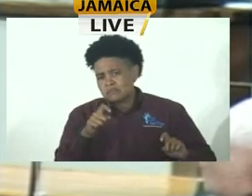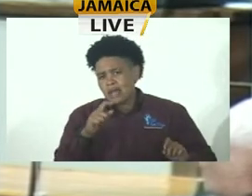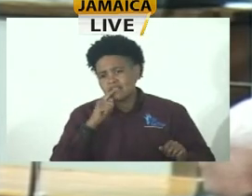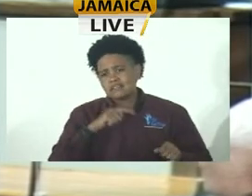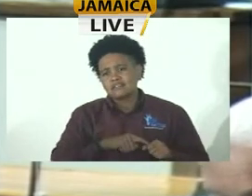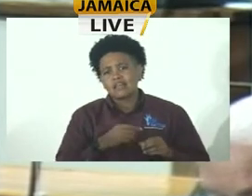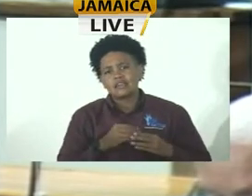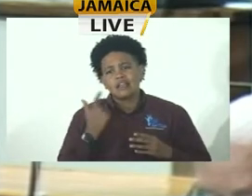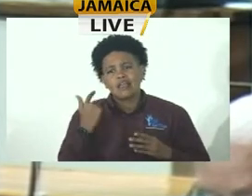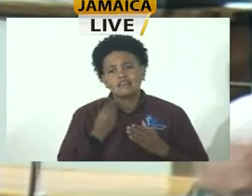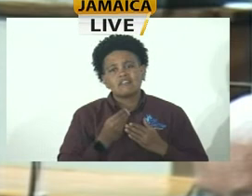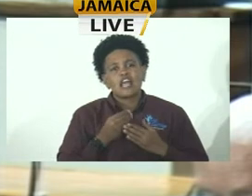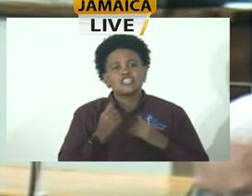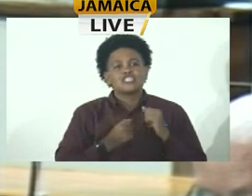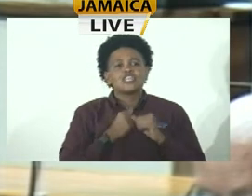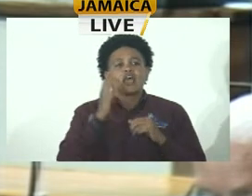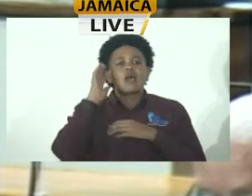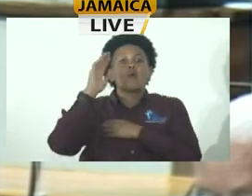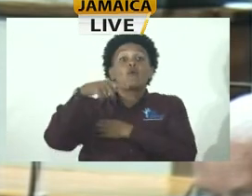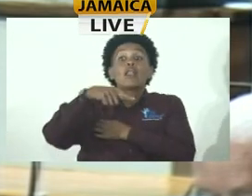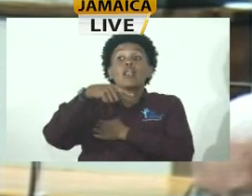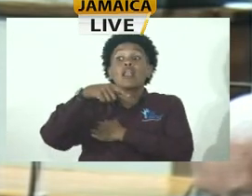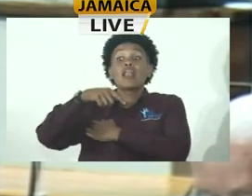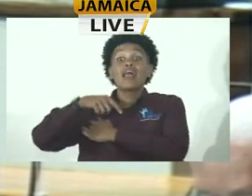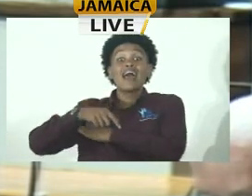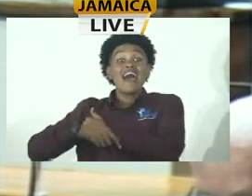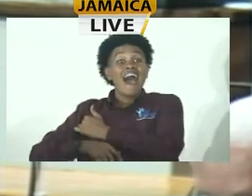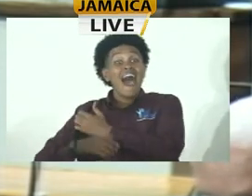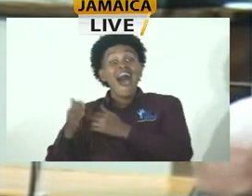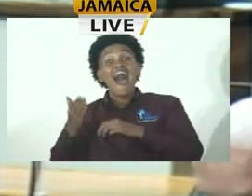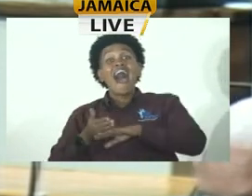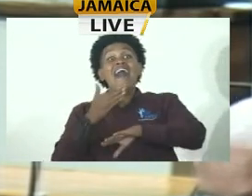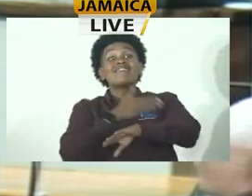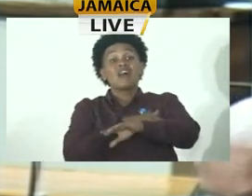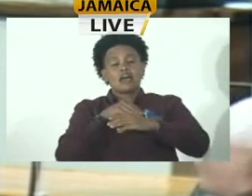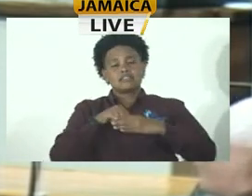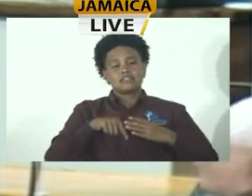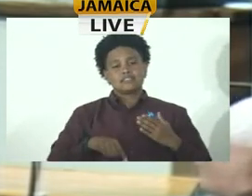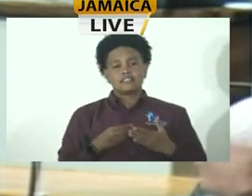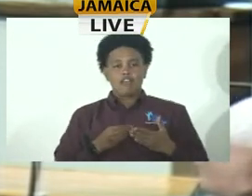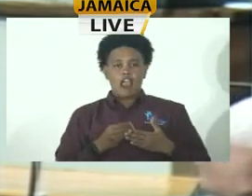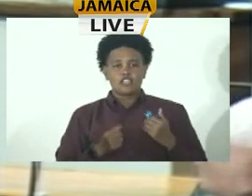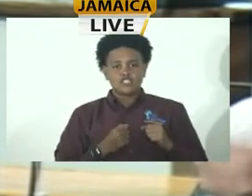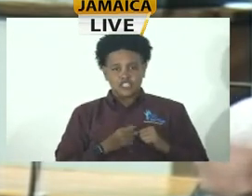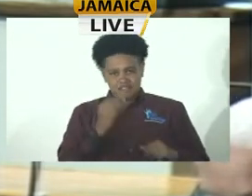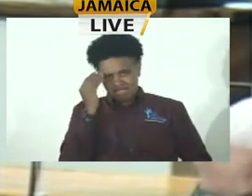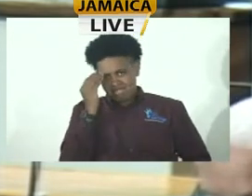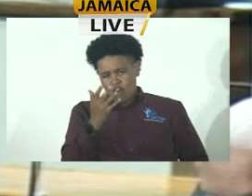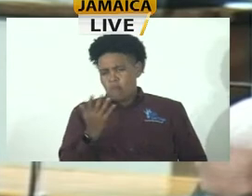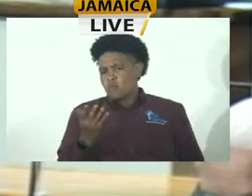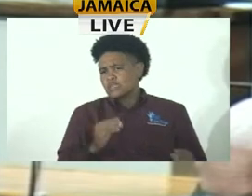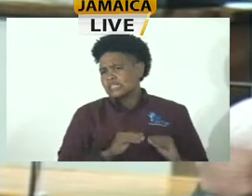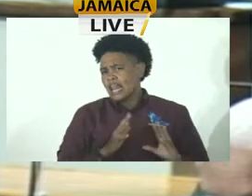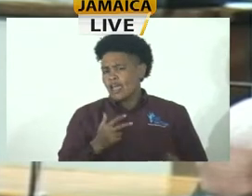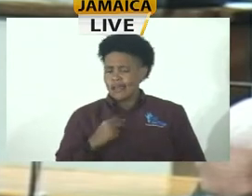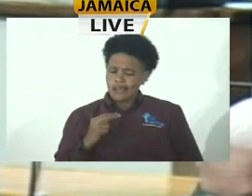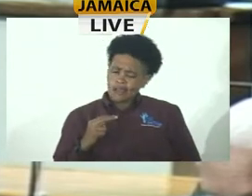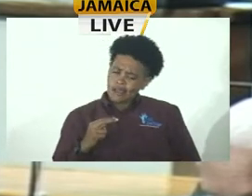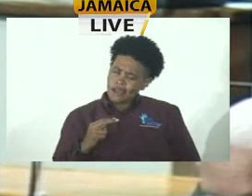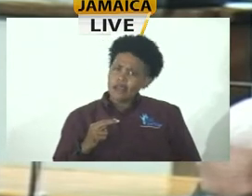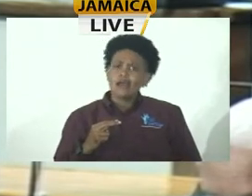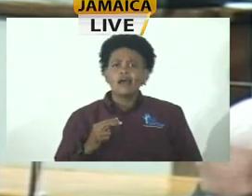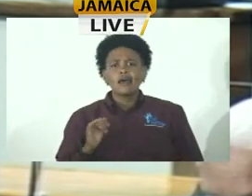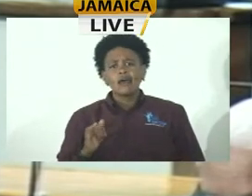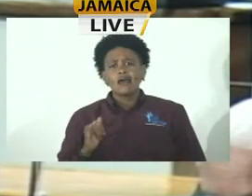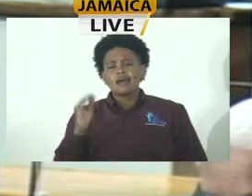financial year and will be significantly advanced in this fiscal year what is clear madam speaker is